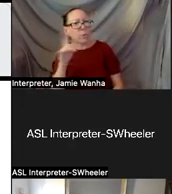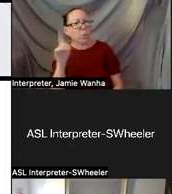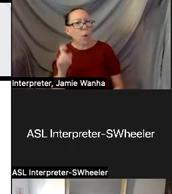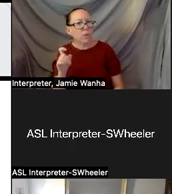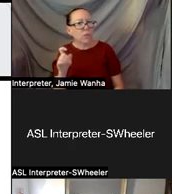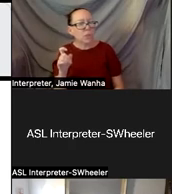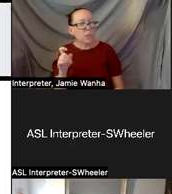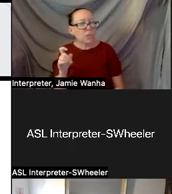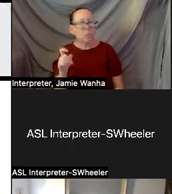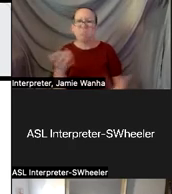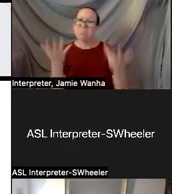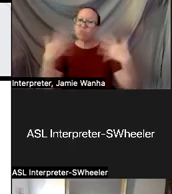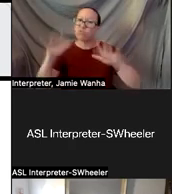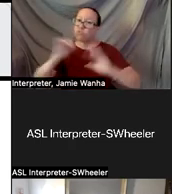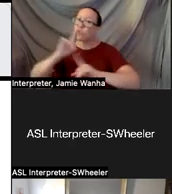share other